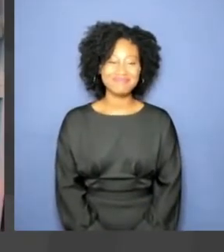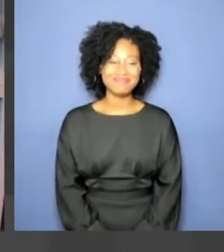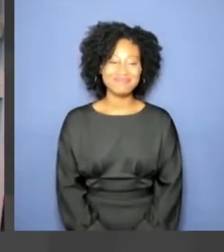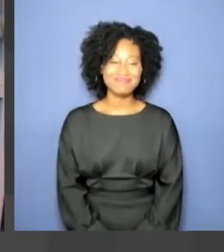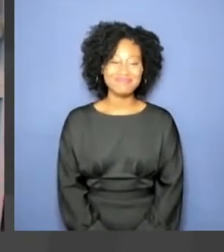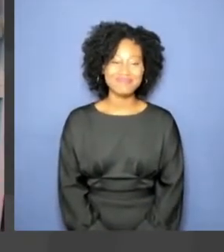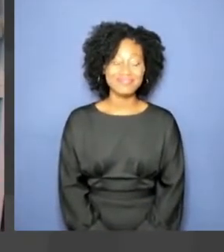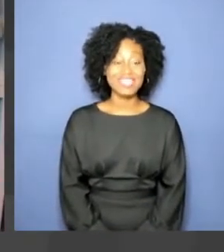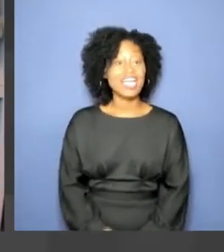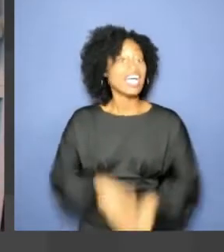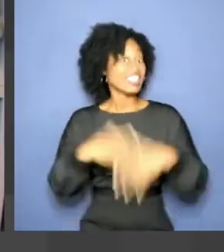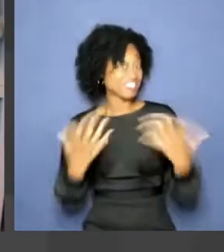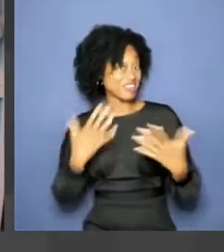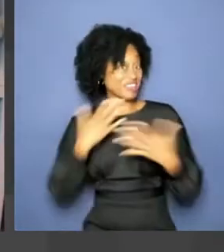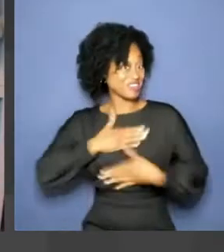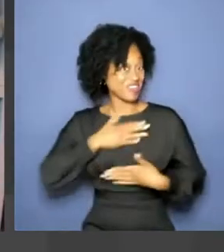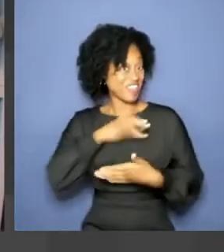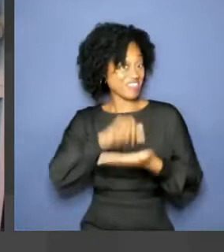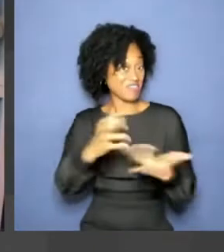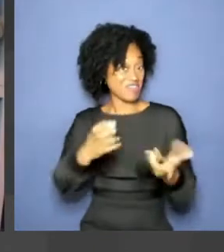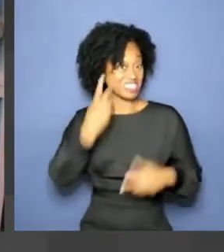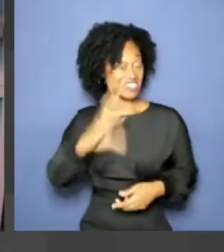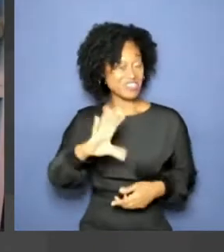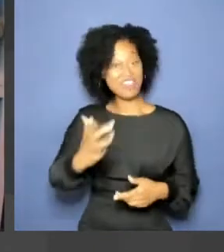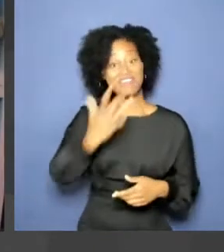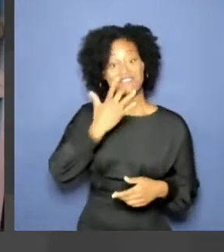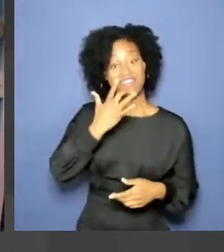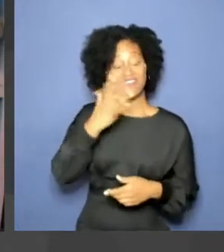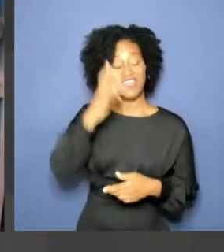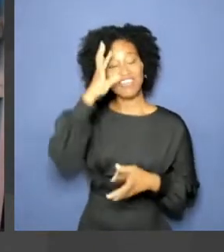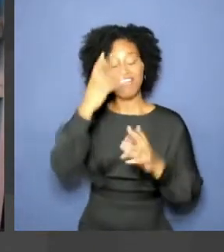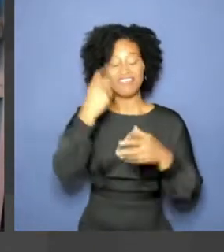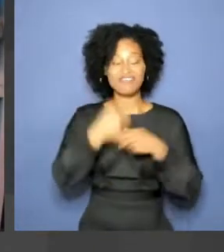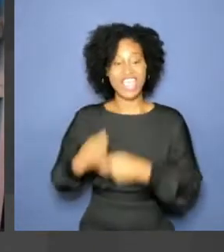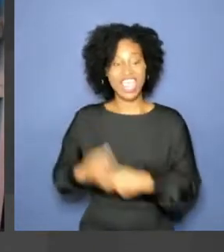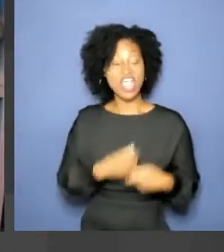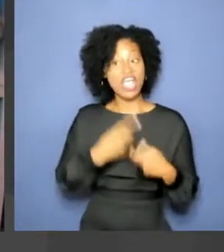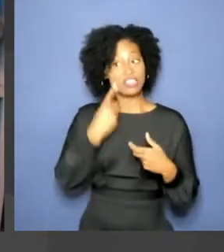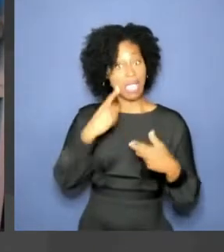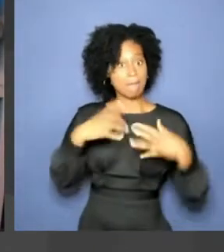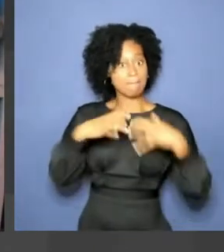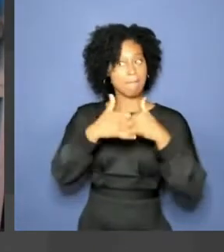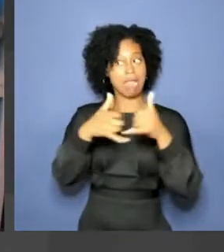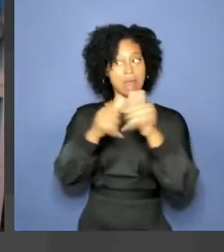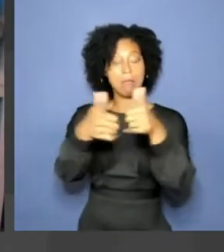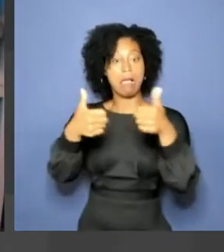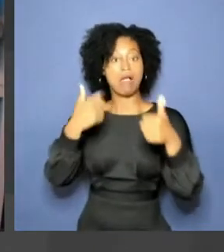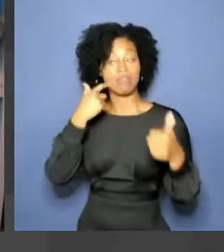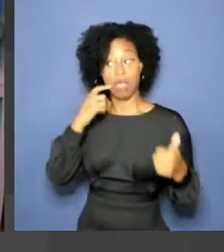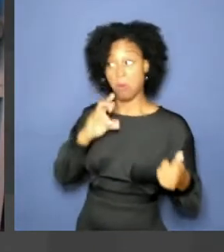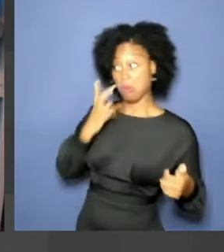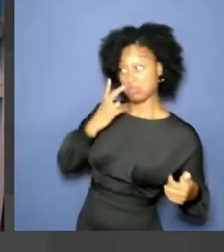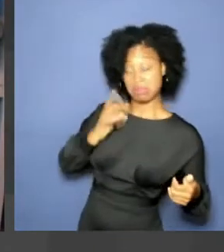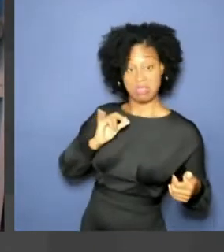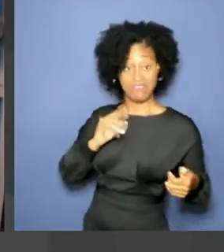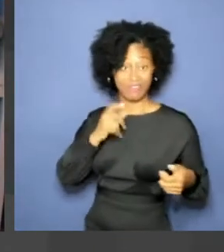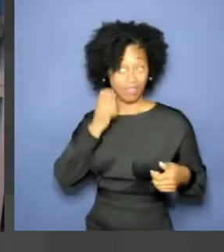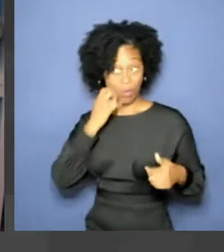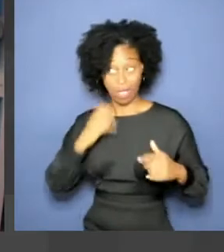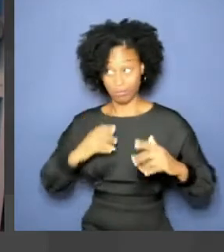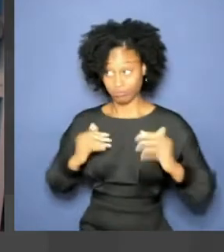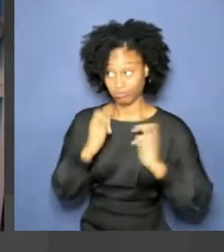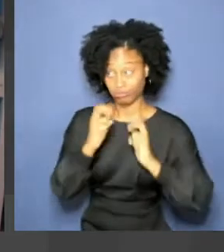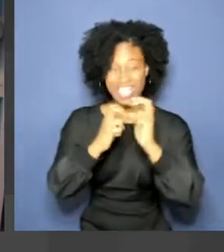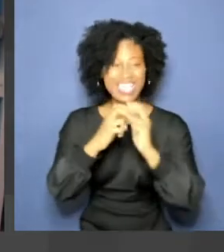If you enjoyed the video and want to see some of your favourite content creators battle out head to head, you can tune in to the next MCC, which is next Saturday on